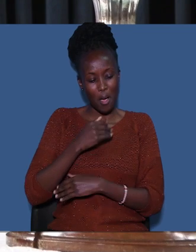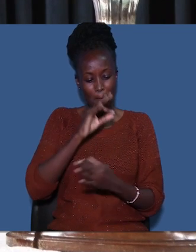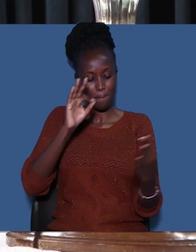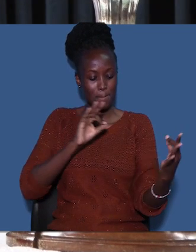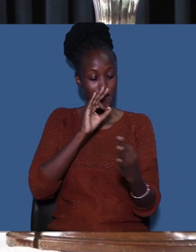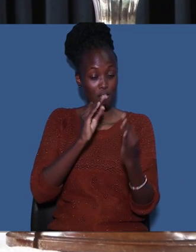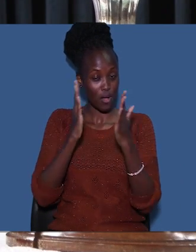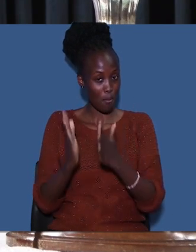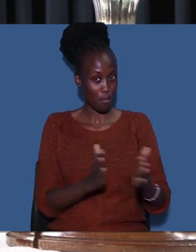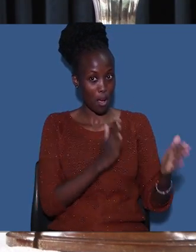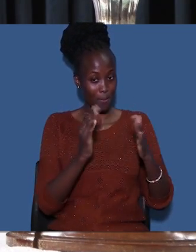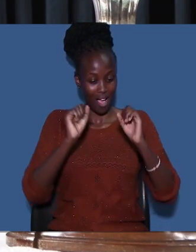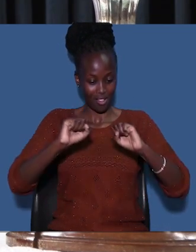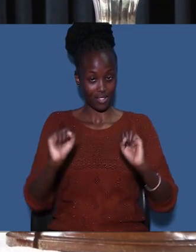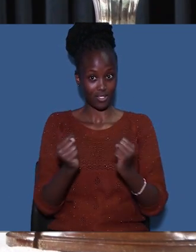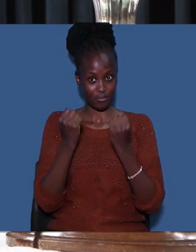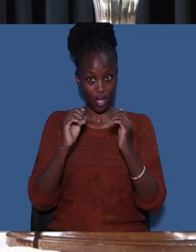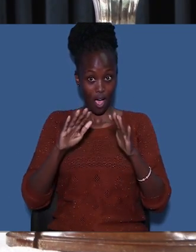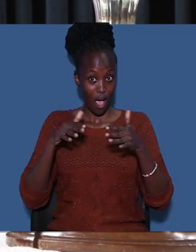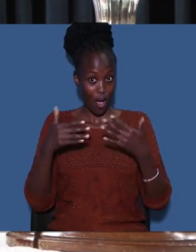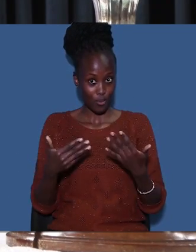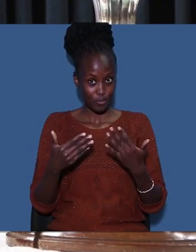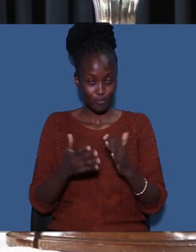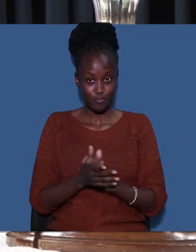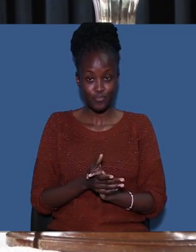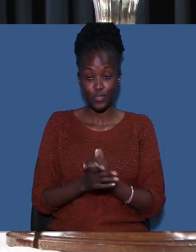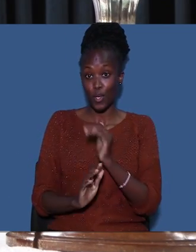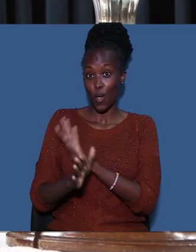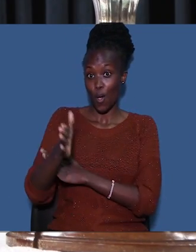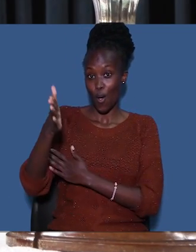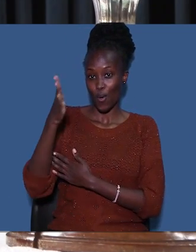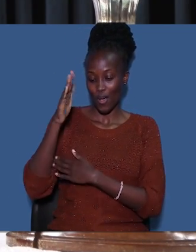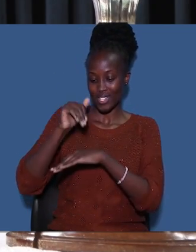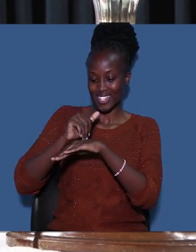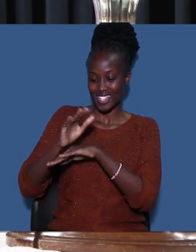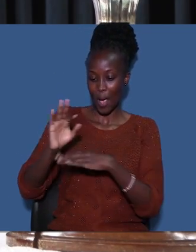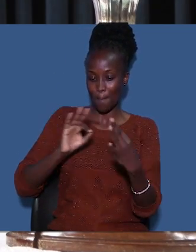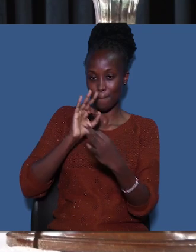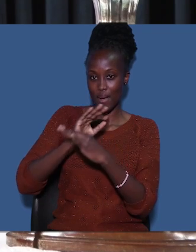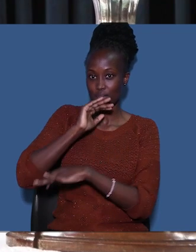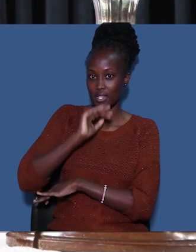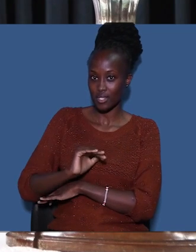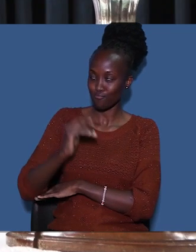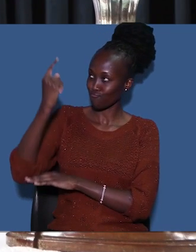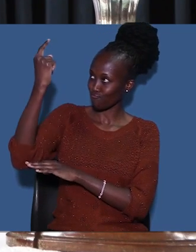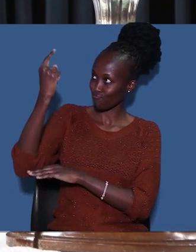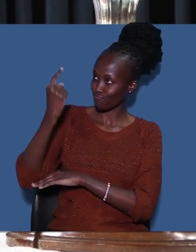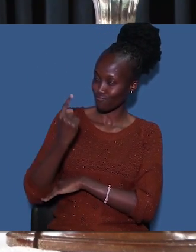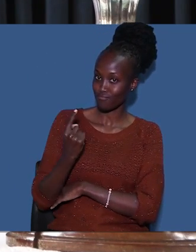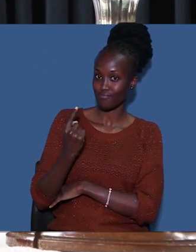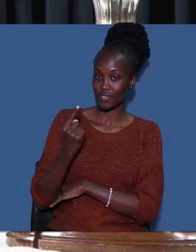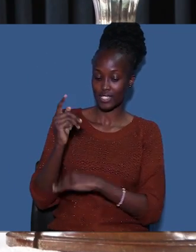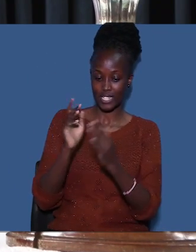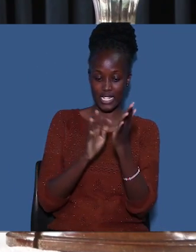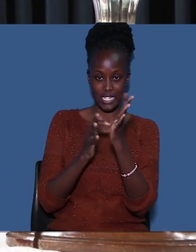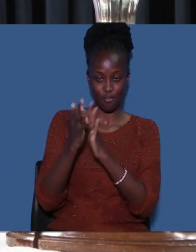plan on how to redeem them. So God outsmarted the devil by bringing down his perfect son from heaven in form of a man